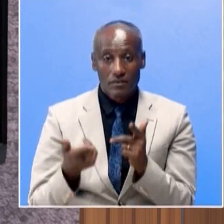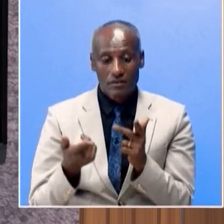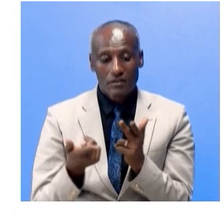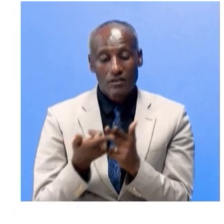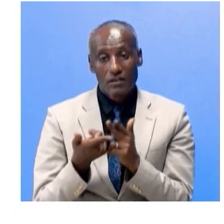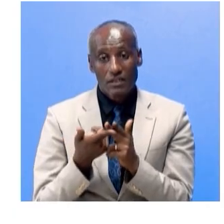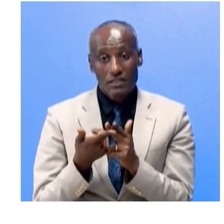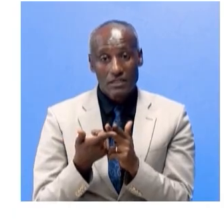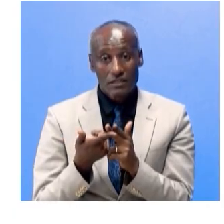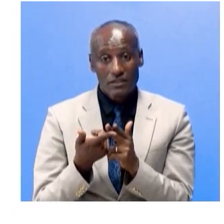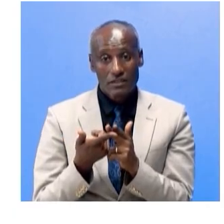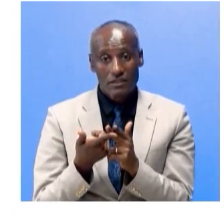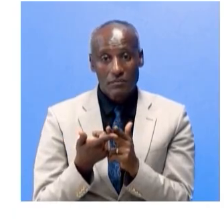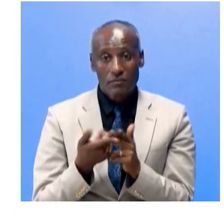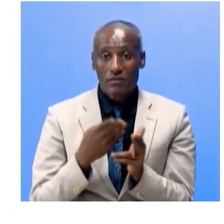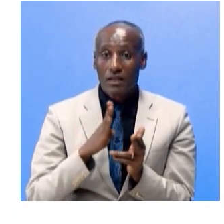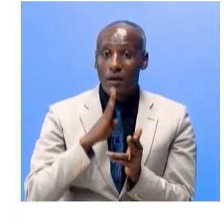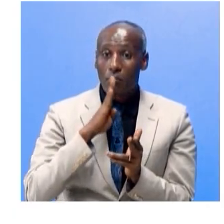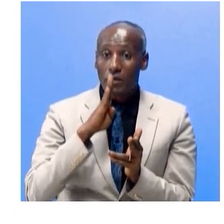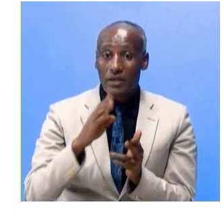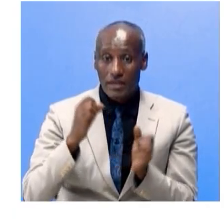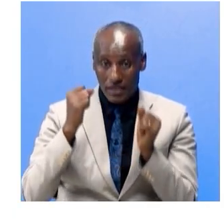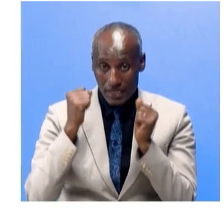be able to. Be